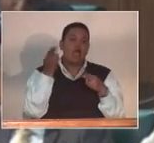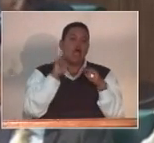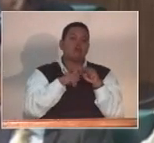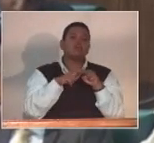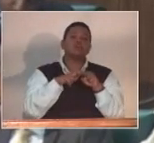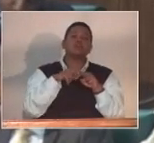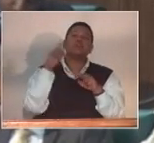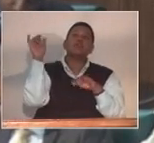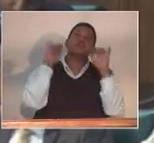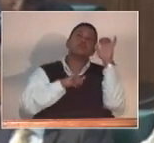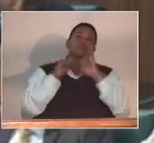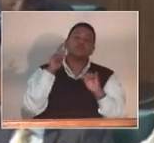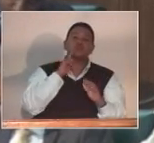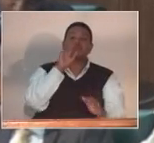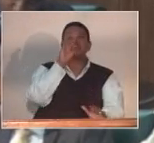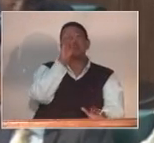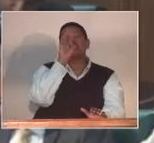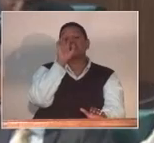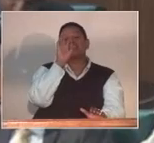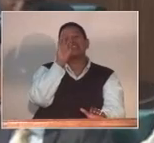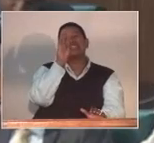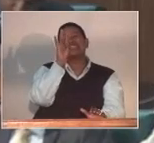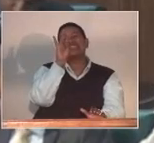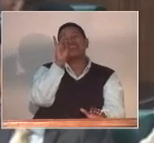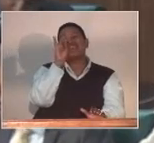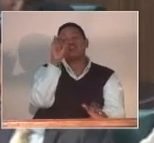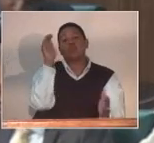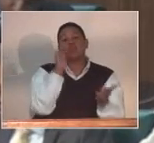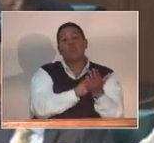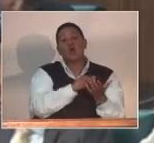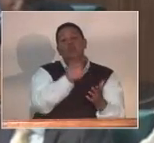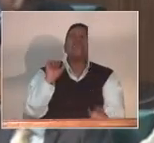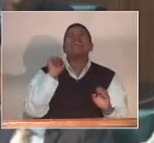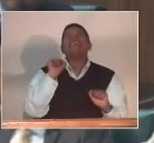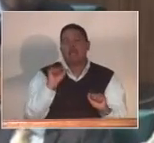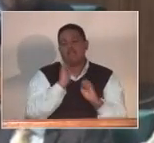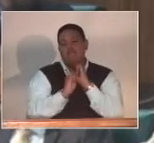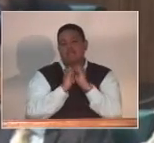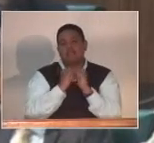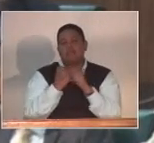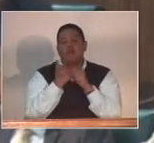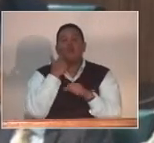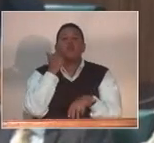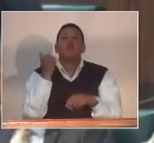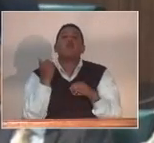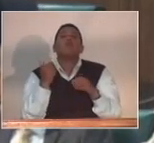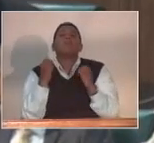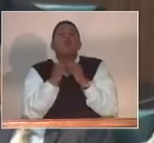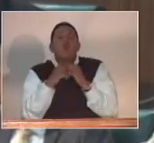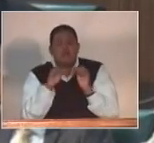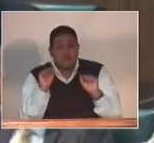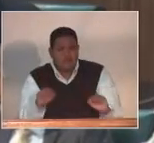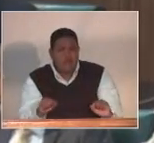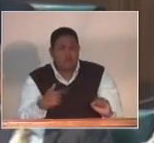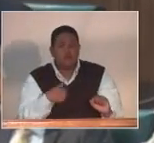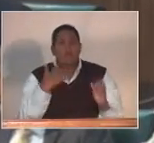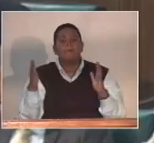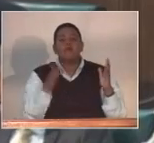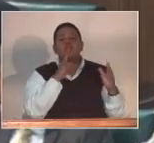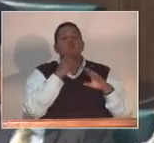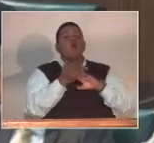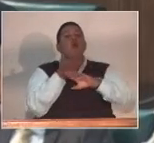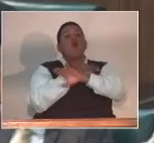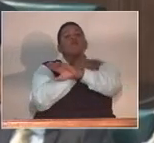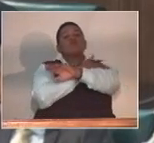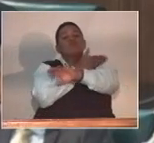arrivals moving from 670,000 to 700,000. That is why we plan to significantly upgrade